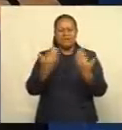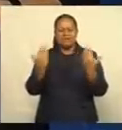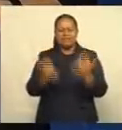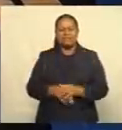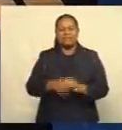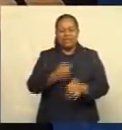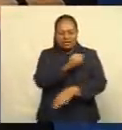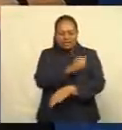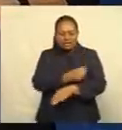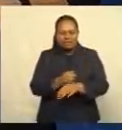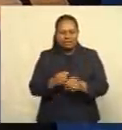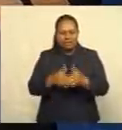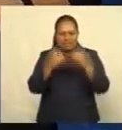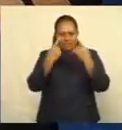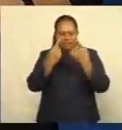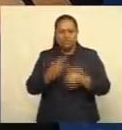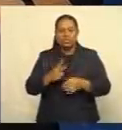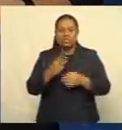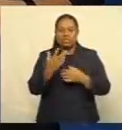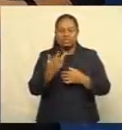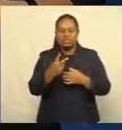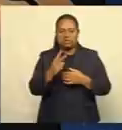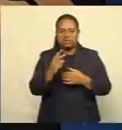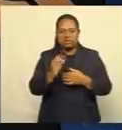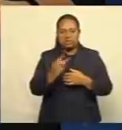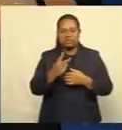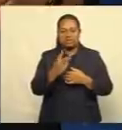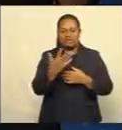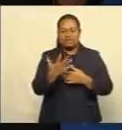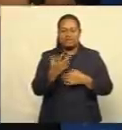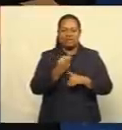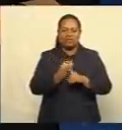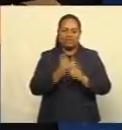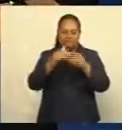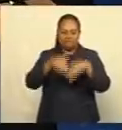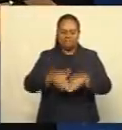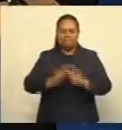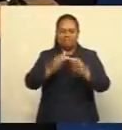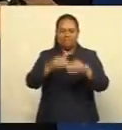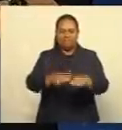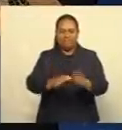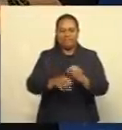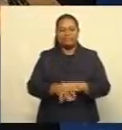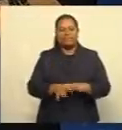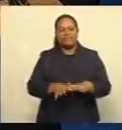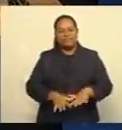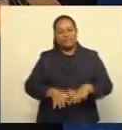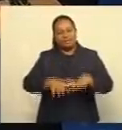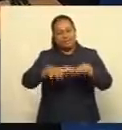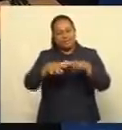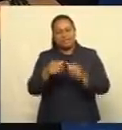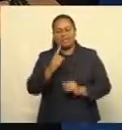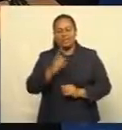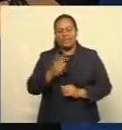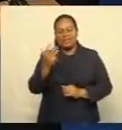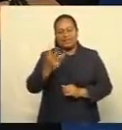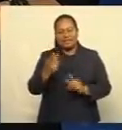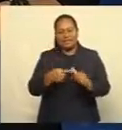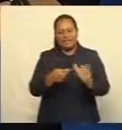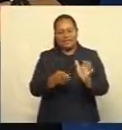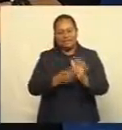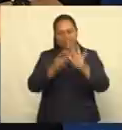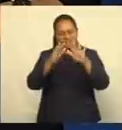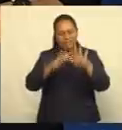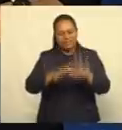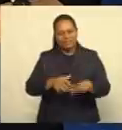southeast winds 20 to 25 knots, moderate to rough seas. Turning to the tides, high waters at 1:19 a.m. with low